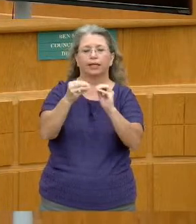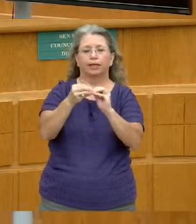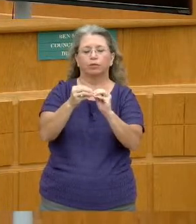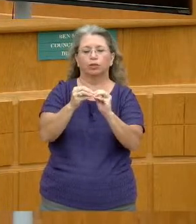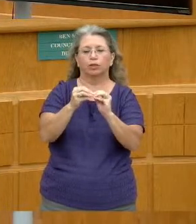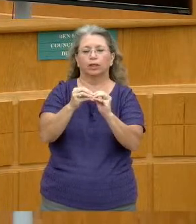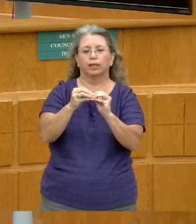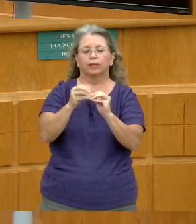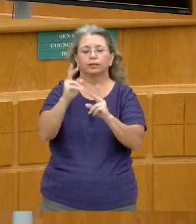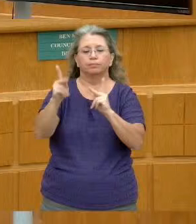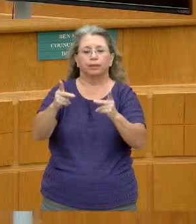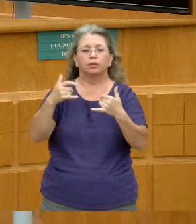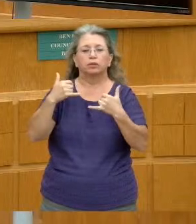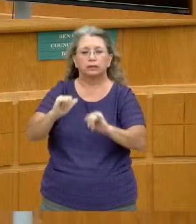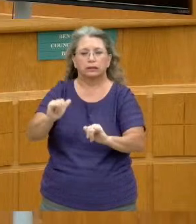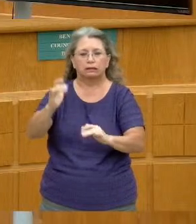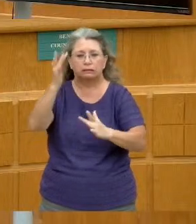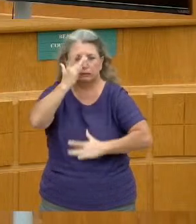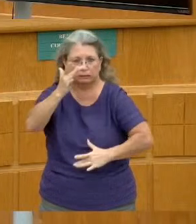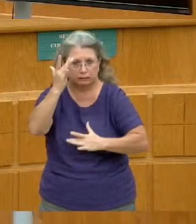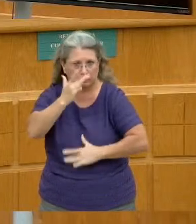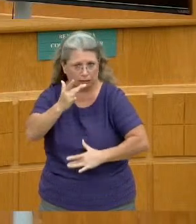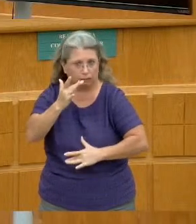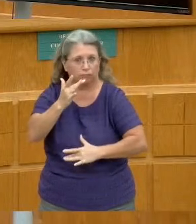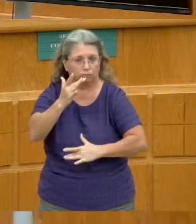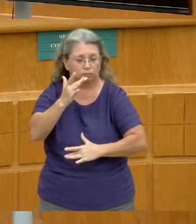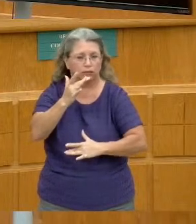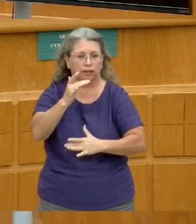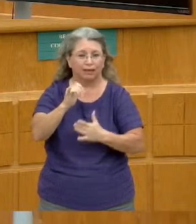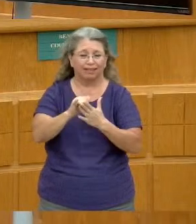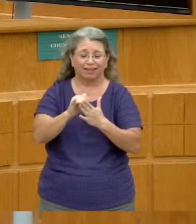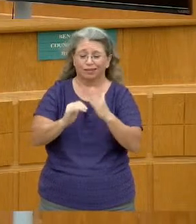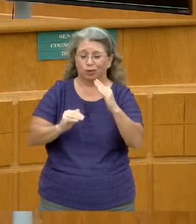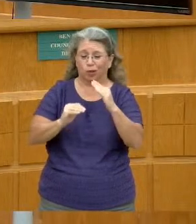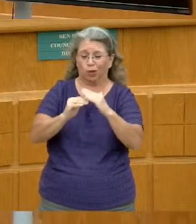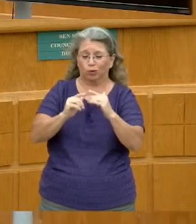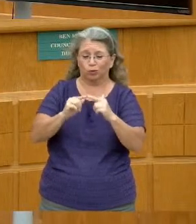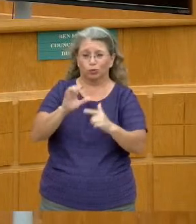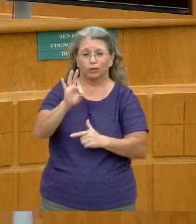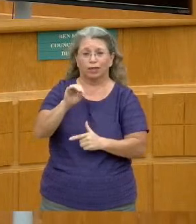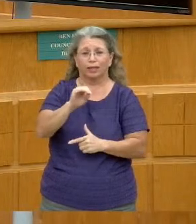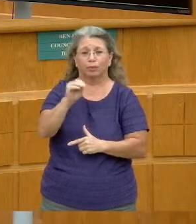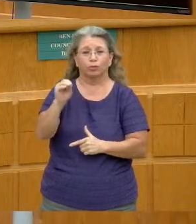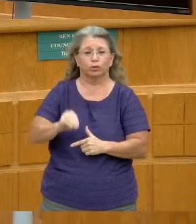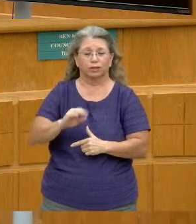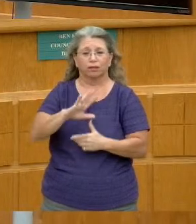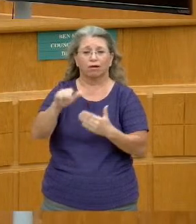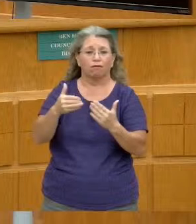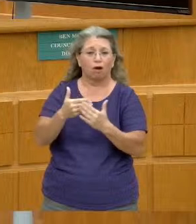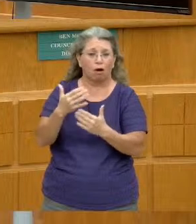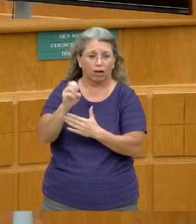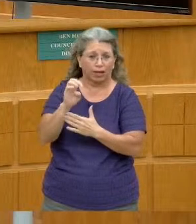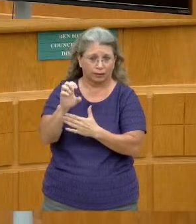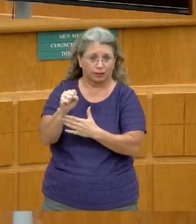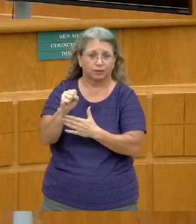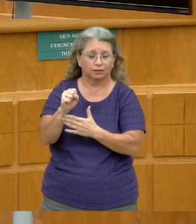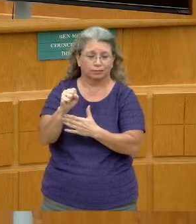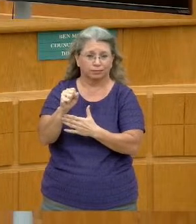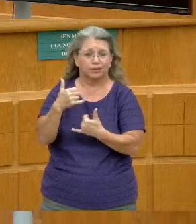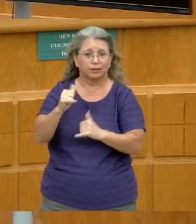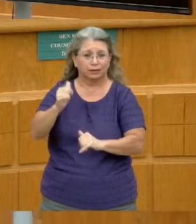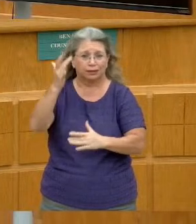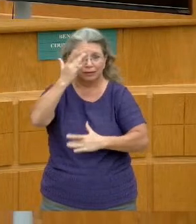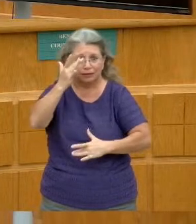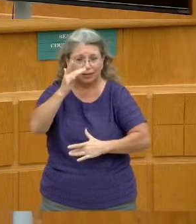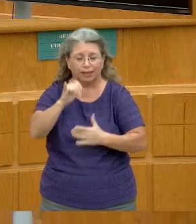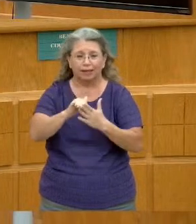active cases, and that is nearly 90% of all the cases are active. So that's why people